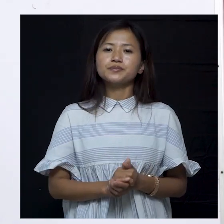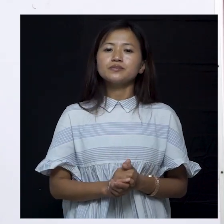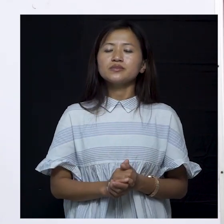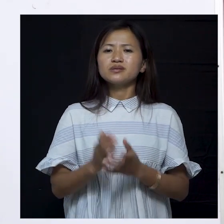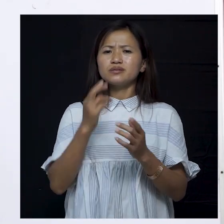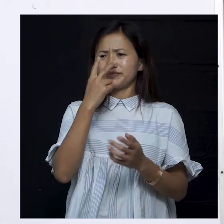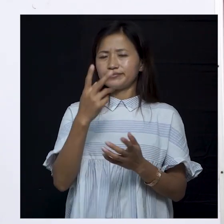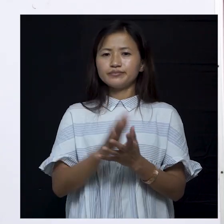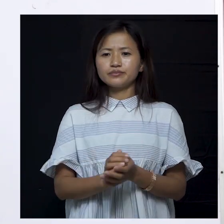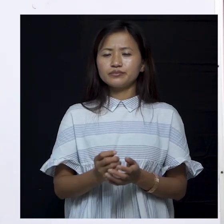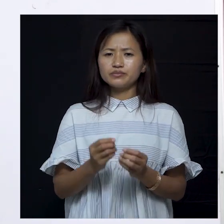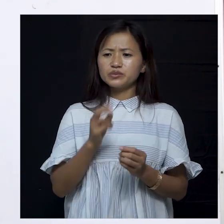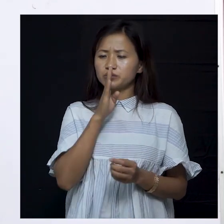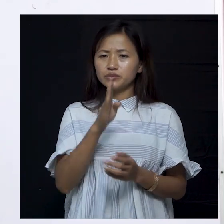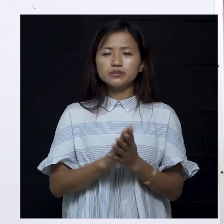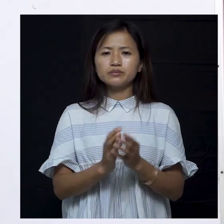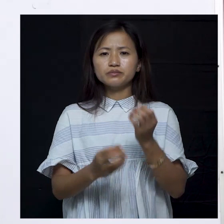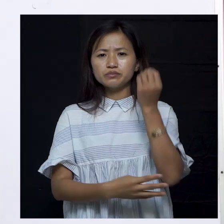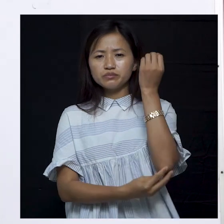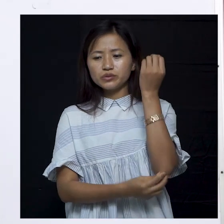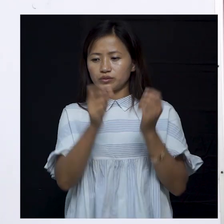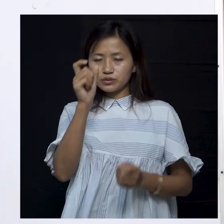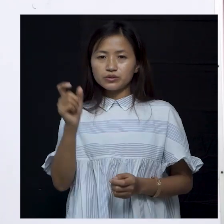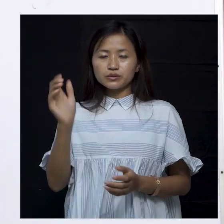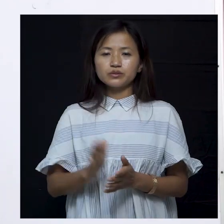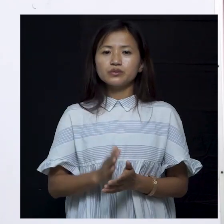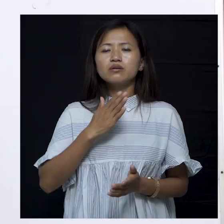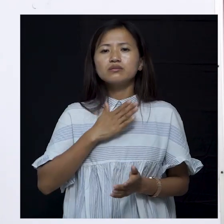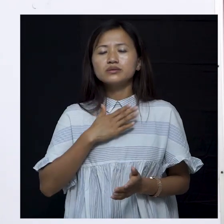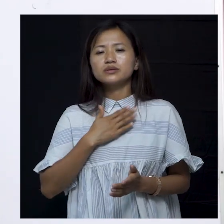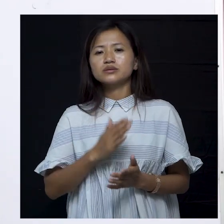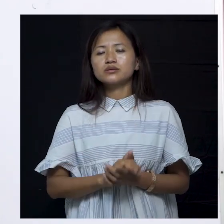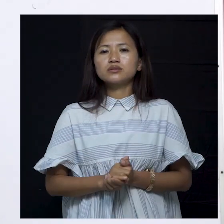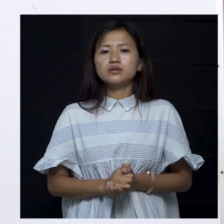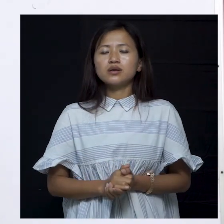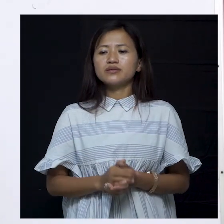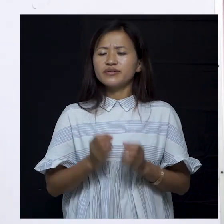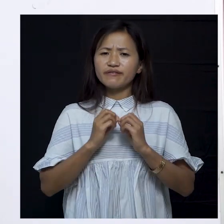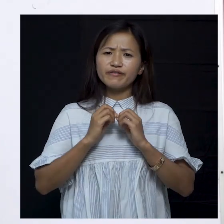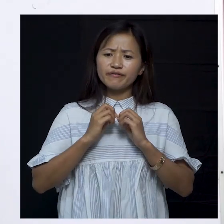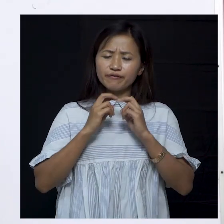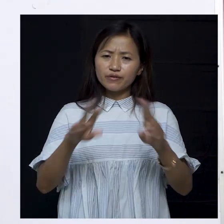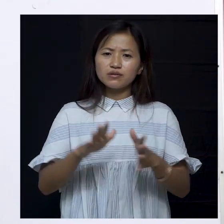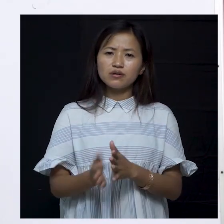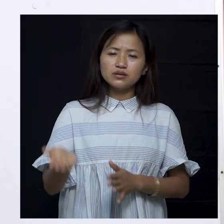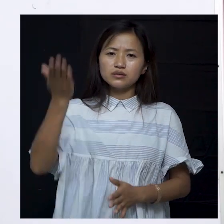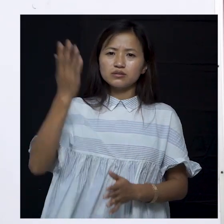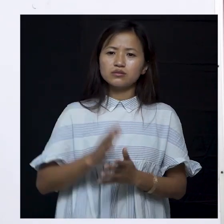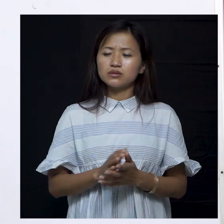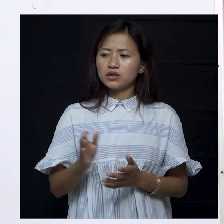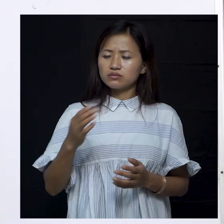don't expect the poor people to be honest, because when we want something and we don't get it, there are very high chances that a person will